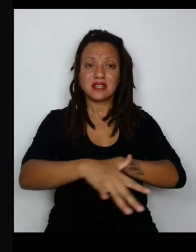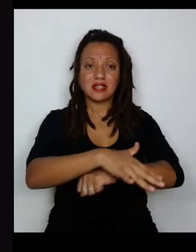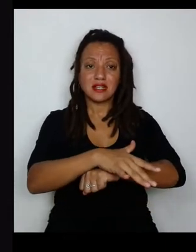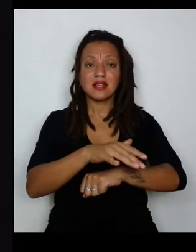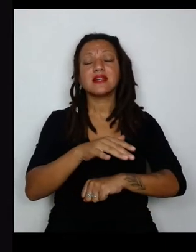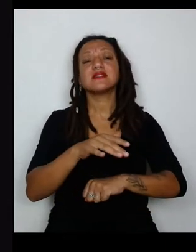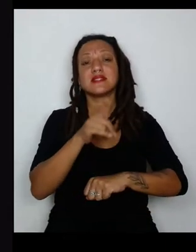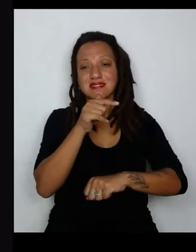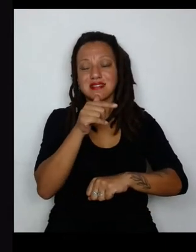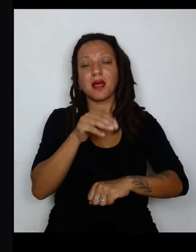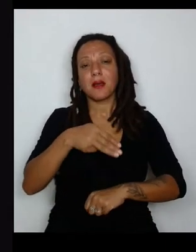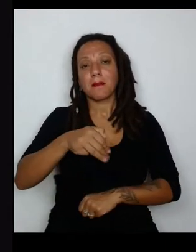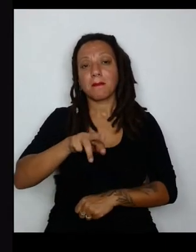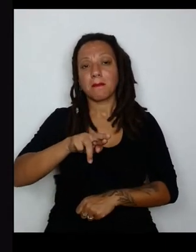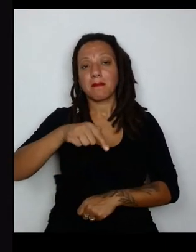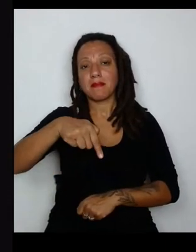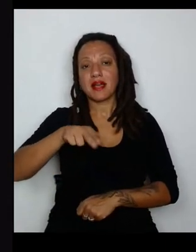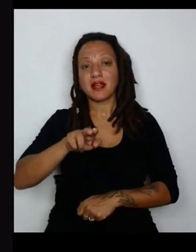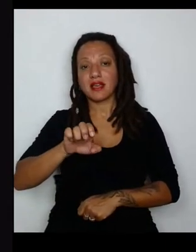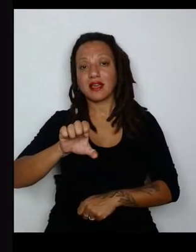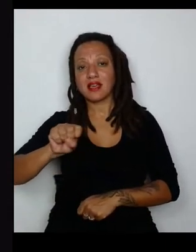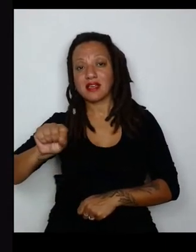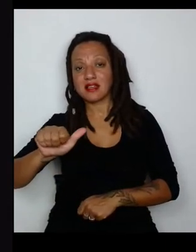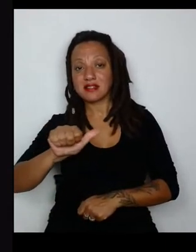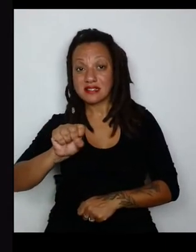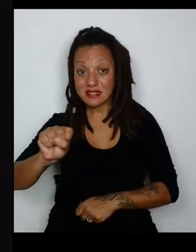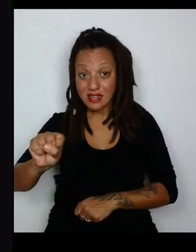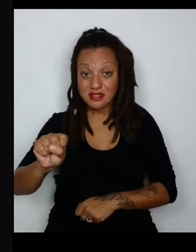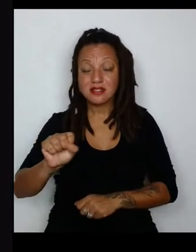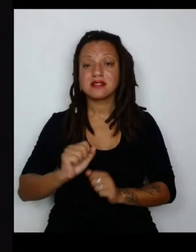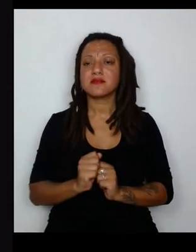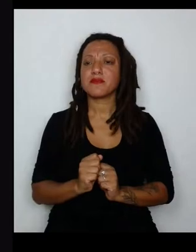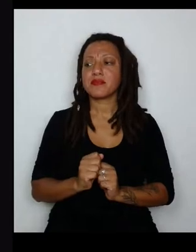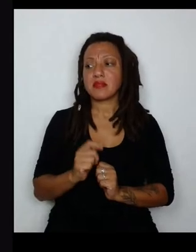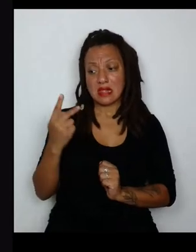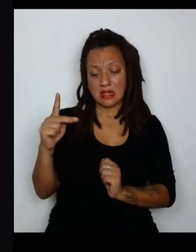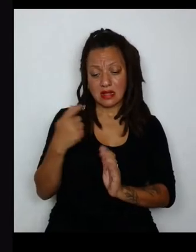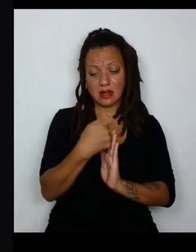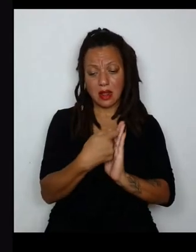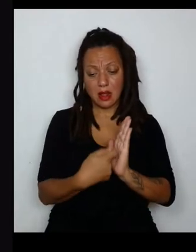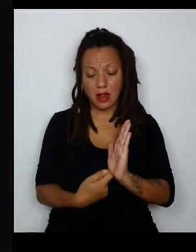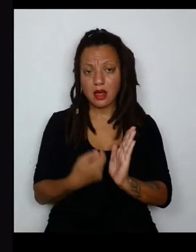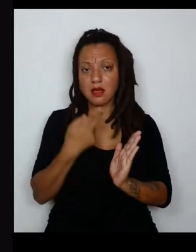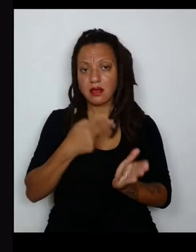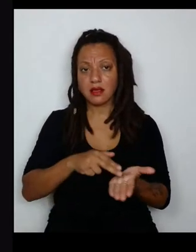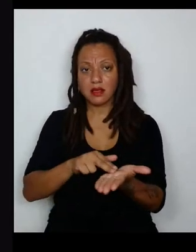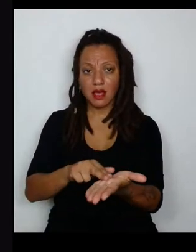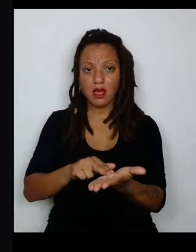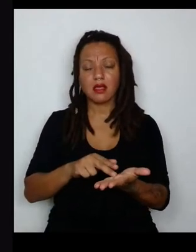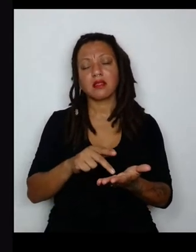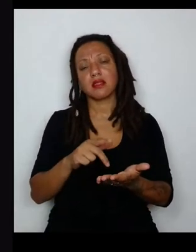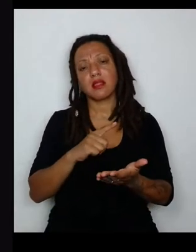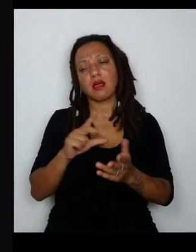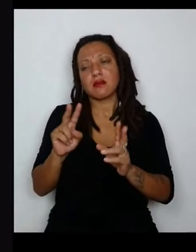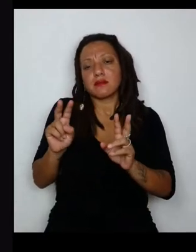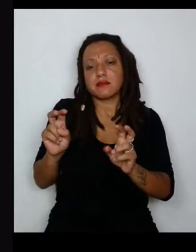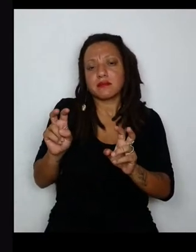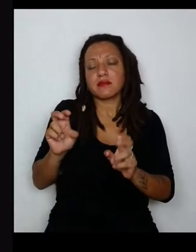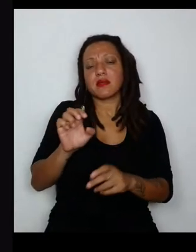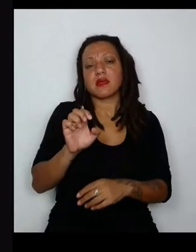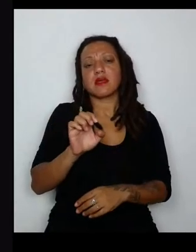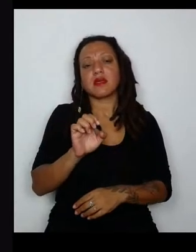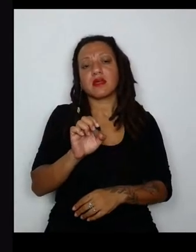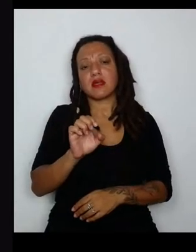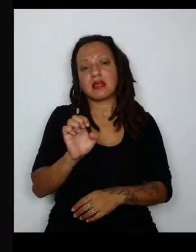writing and correspondence as a putative insider sometimes he conceded as